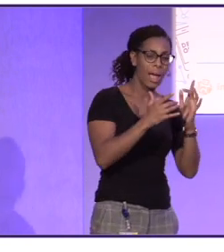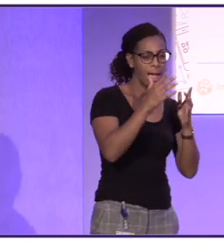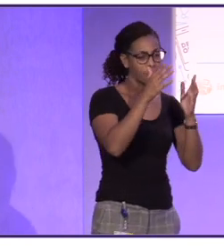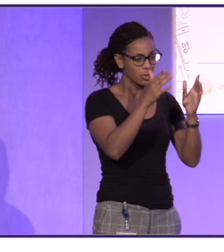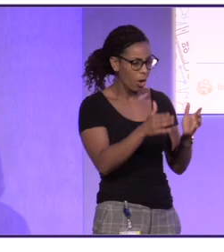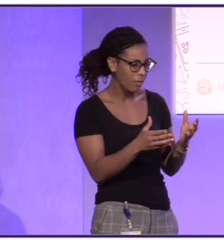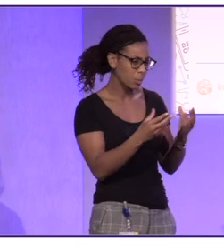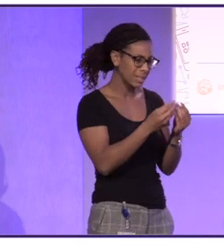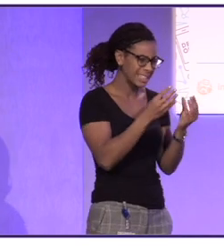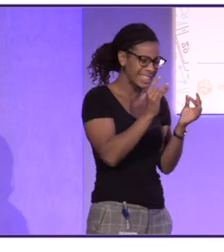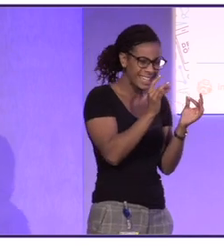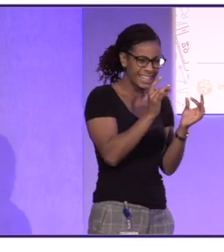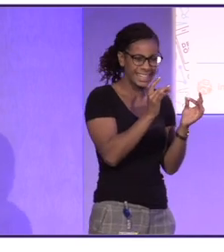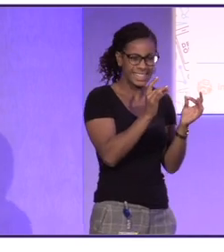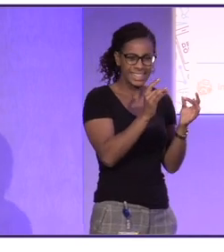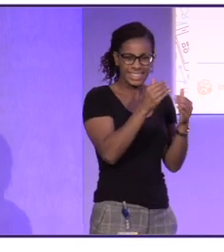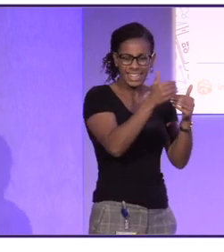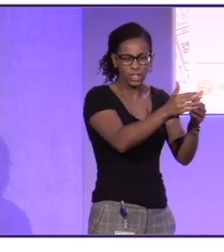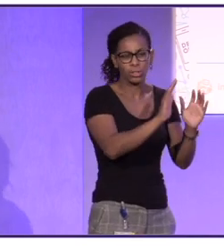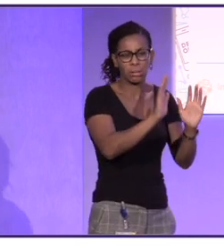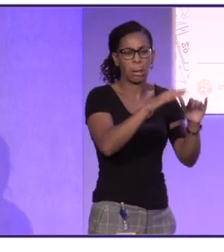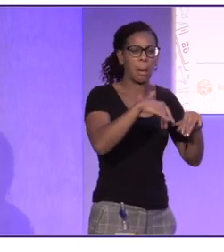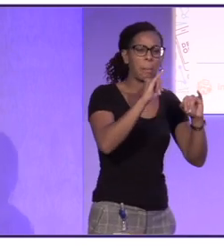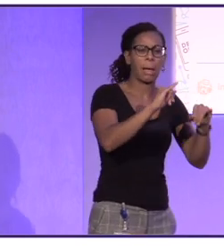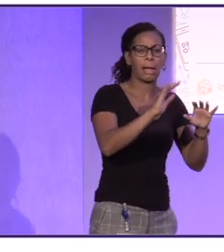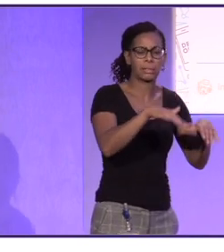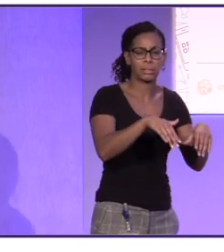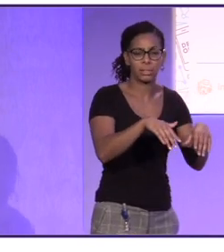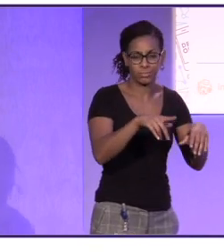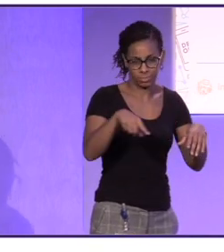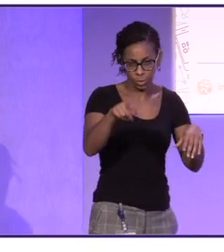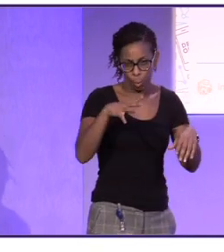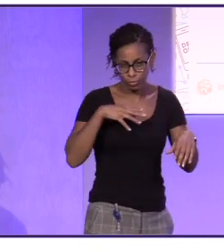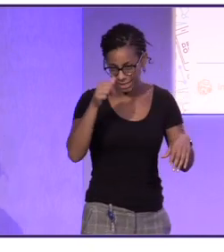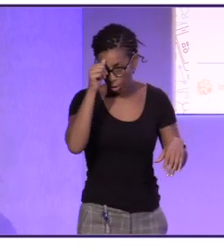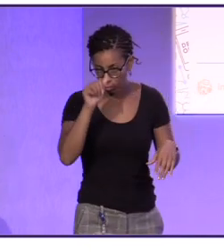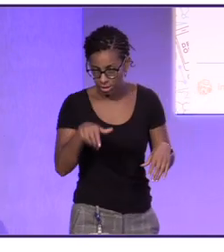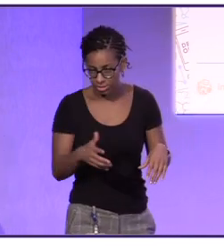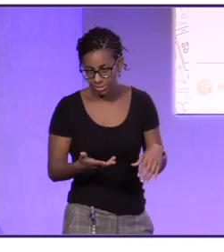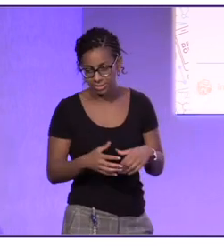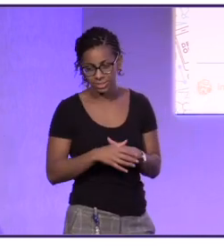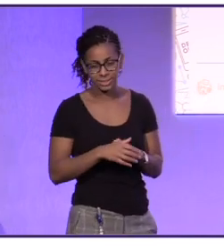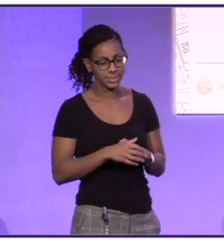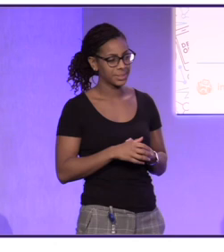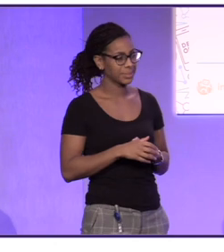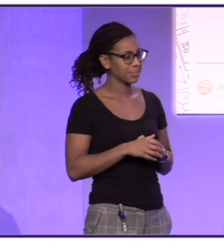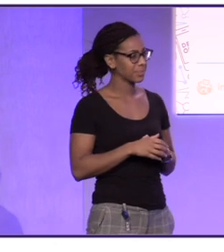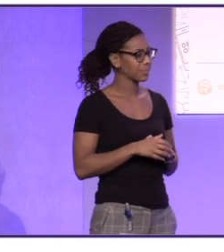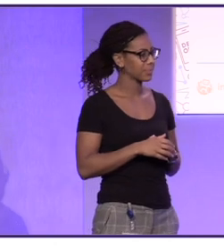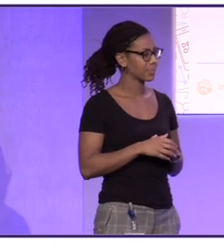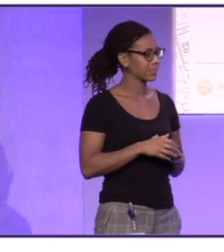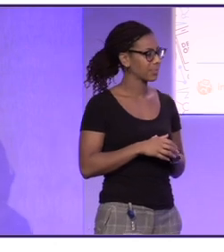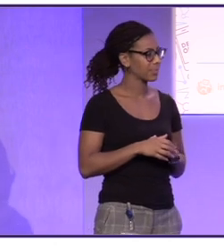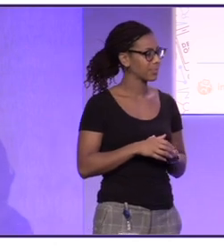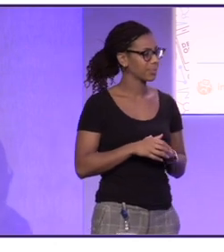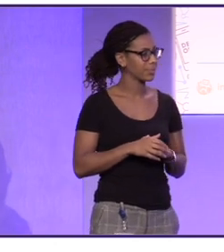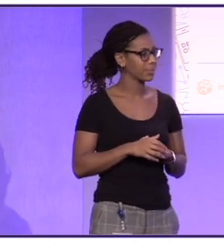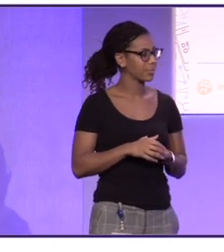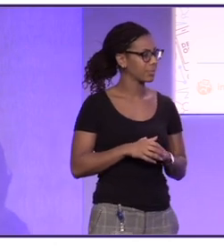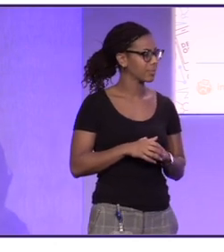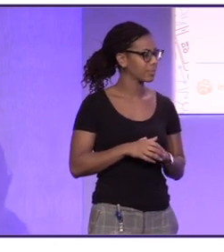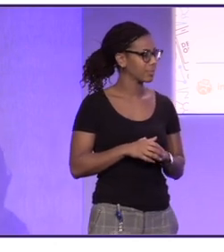something else. Because you know that already. You should. And what we really want you to tell you